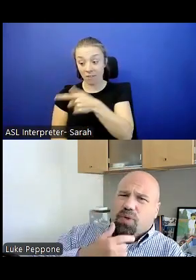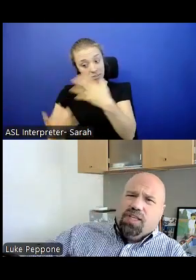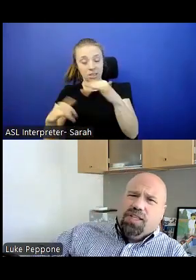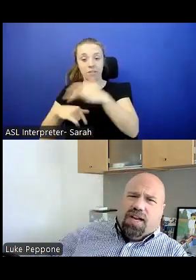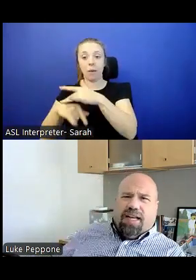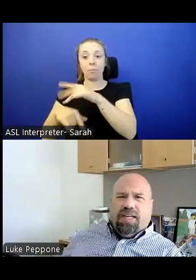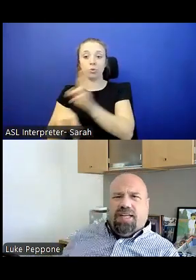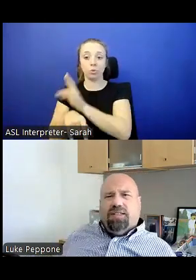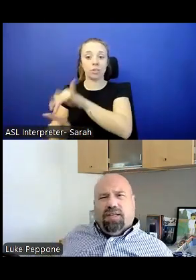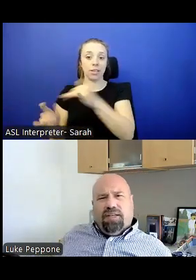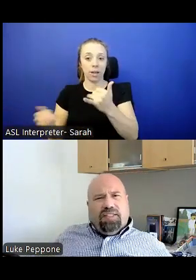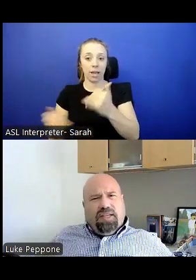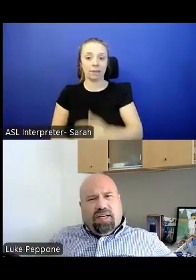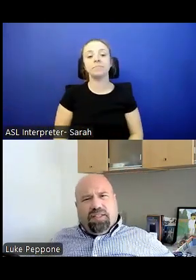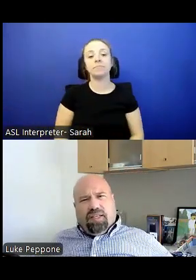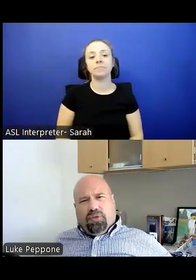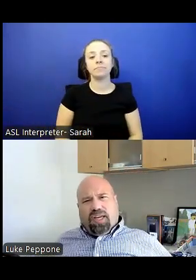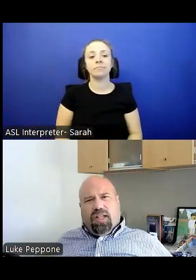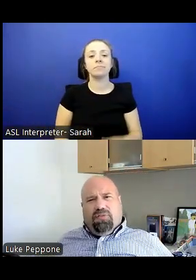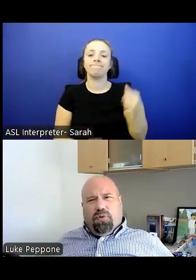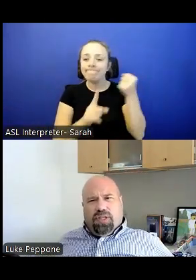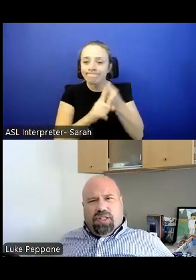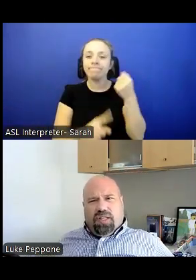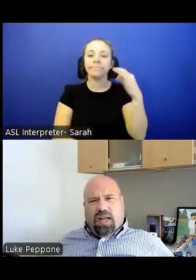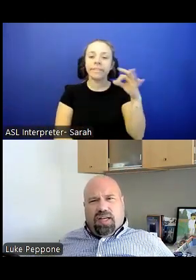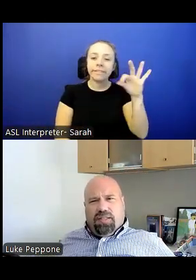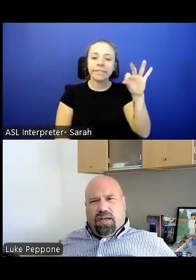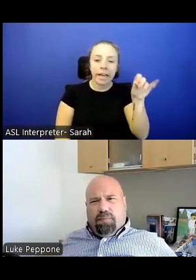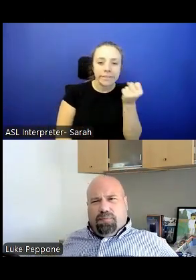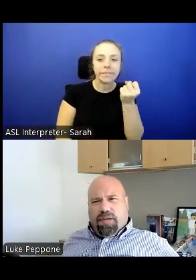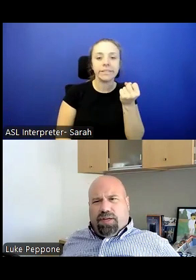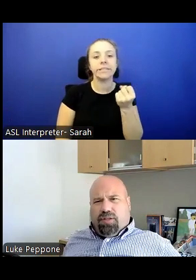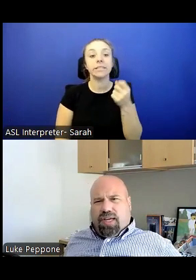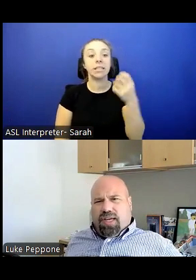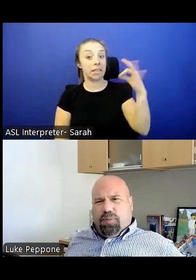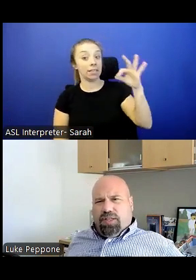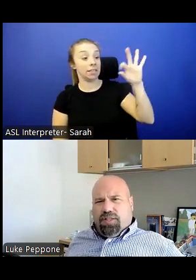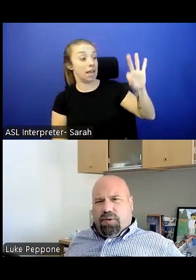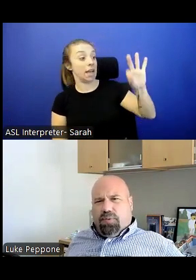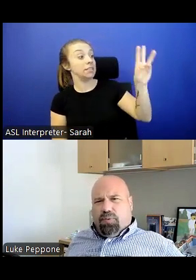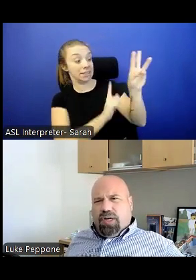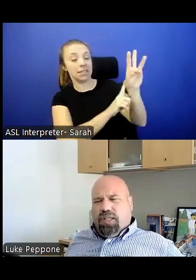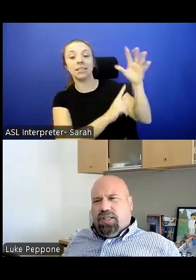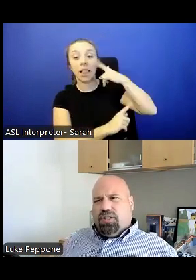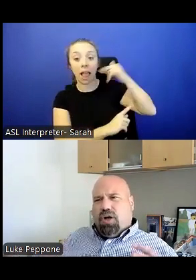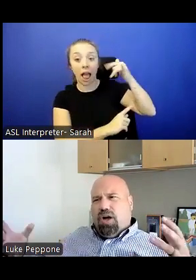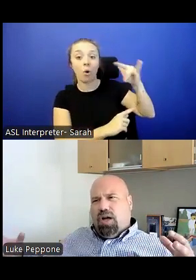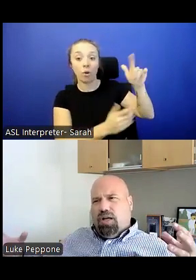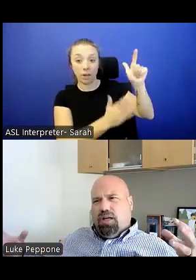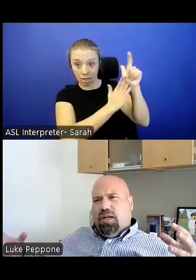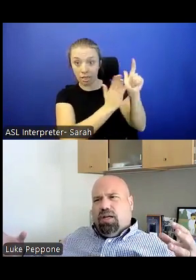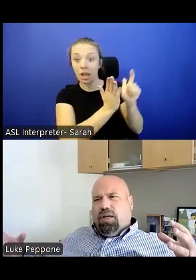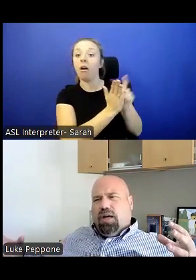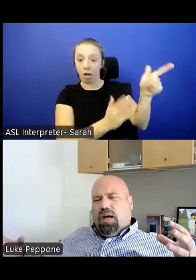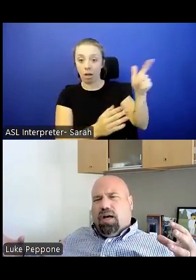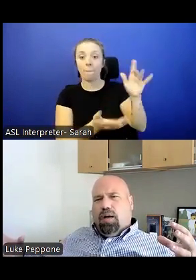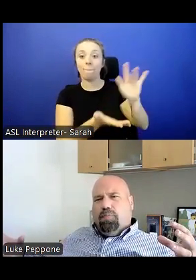It was really the 90s and 1996 when California legalized medical cannabis that we really saw